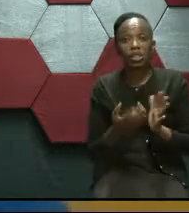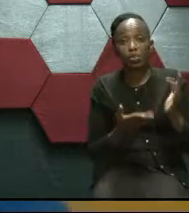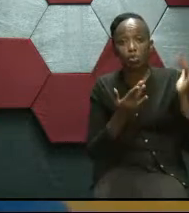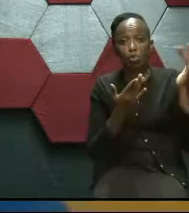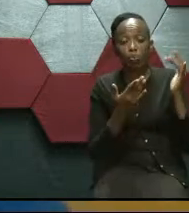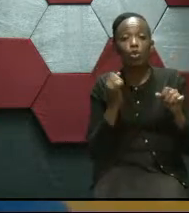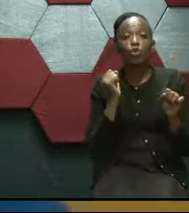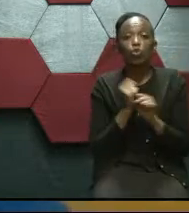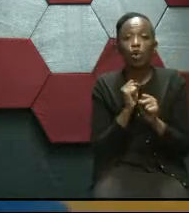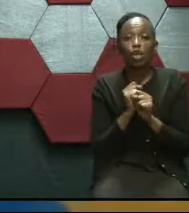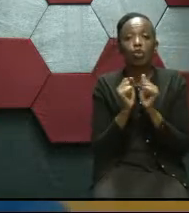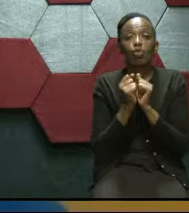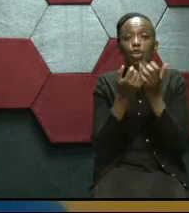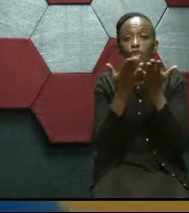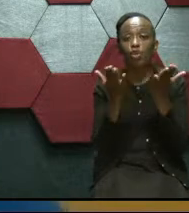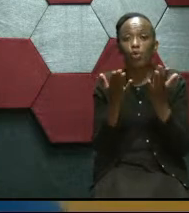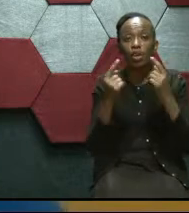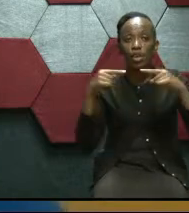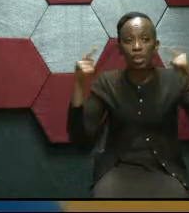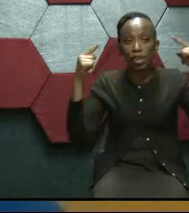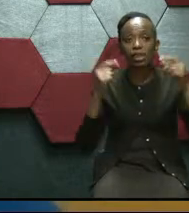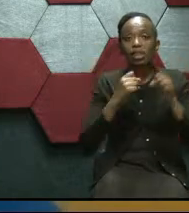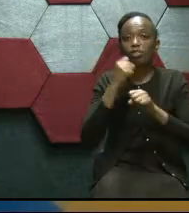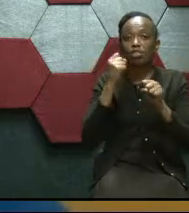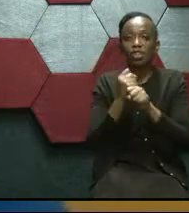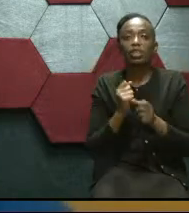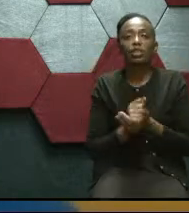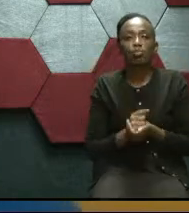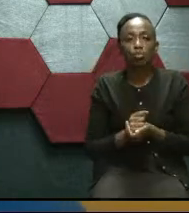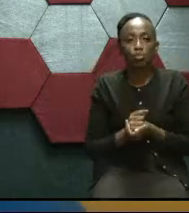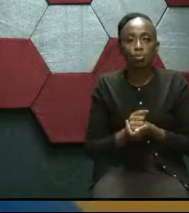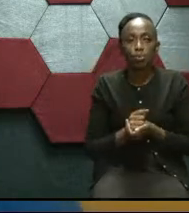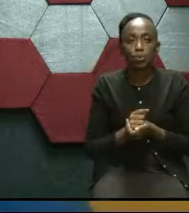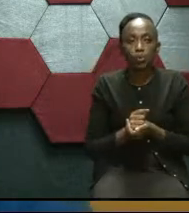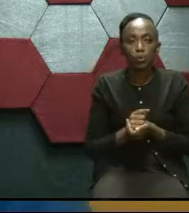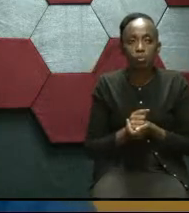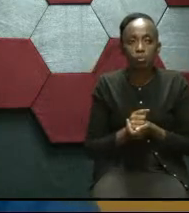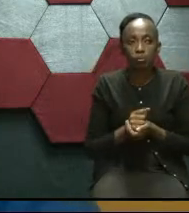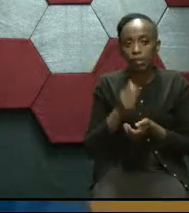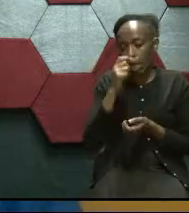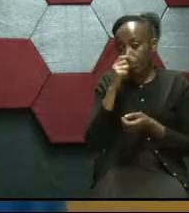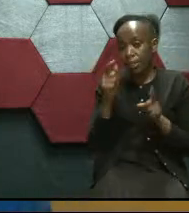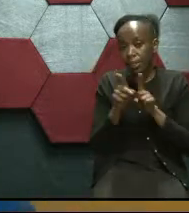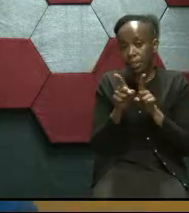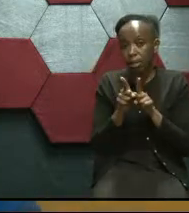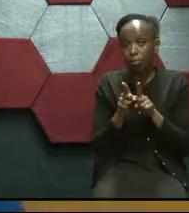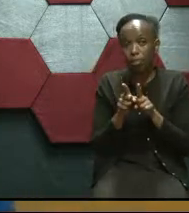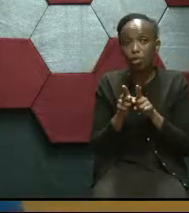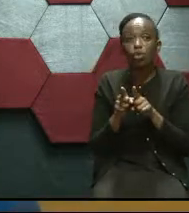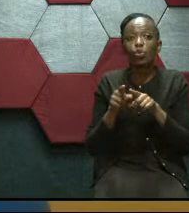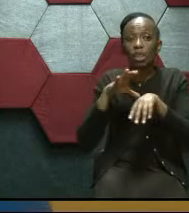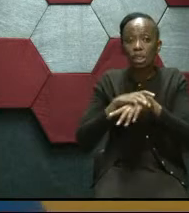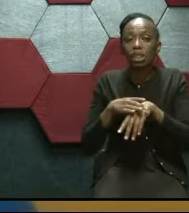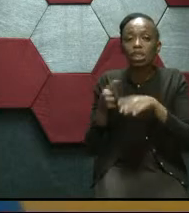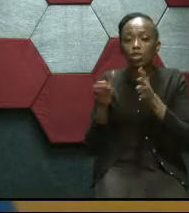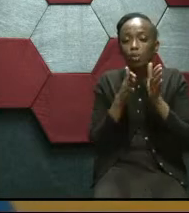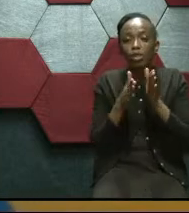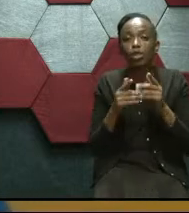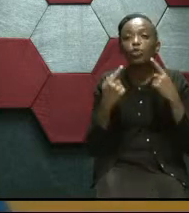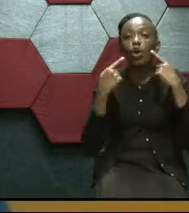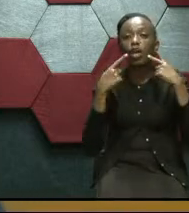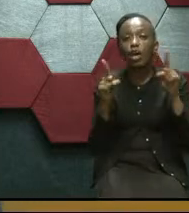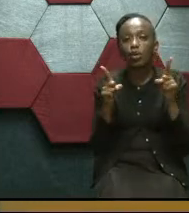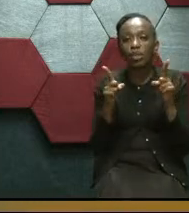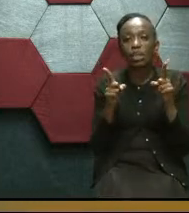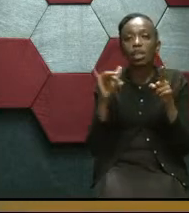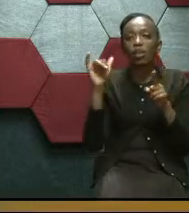to working with you in the successive years. I would also like to take this opportunity to announce